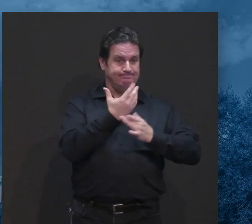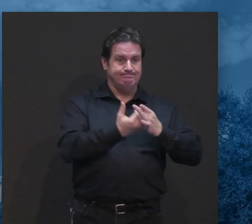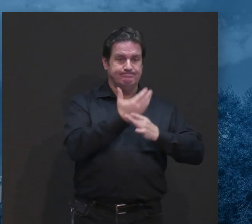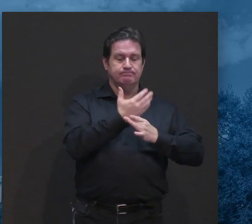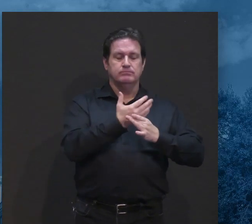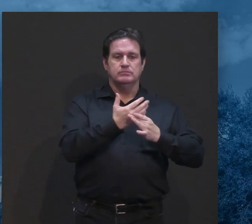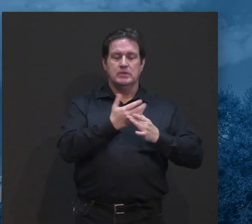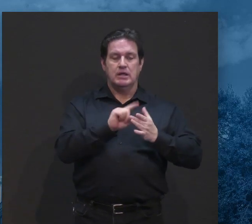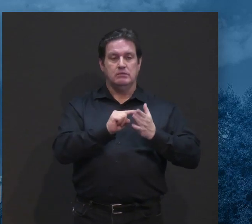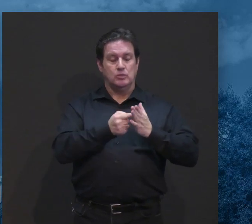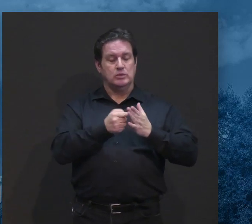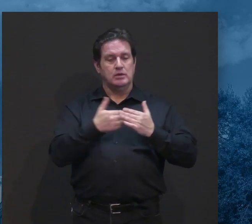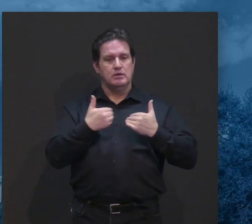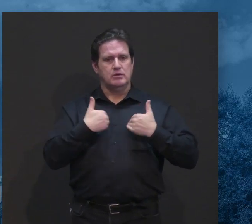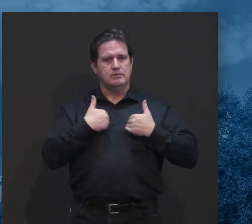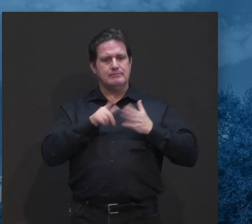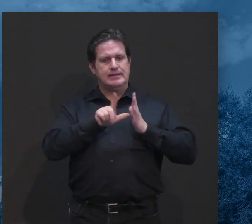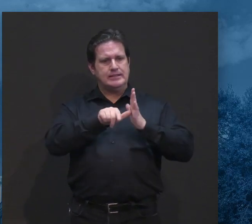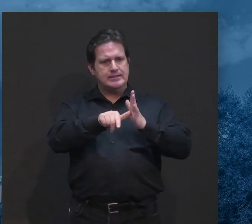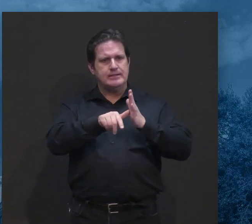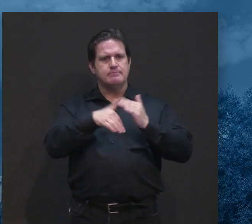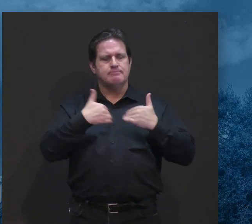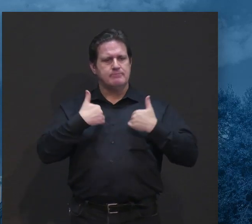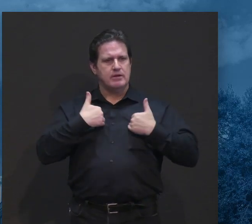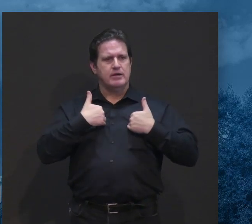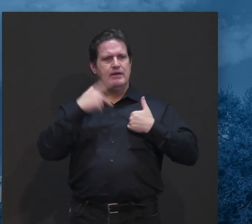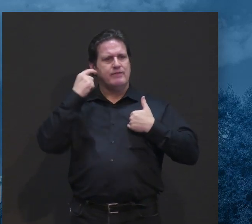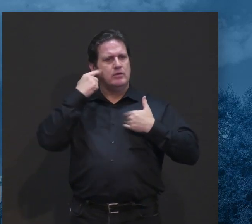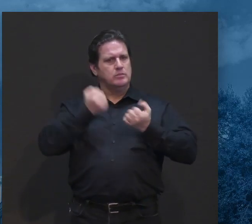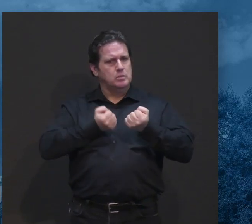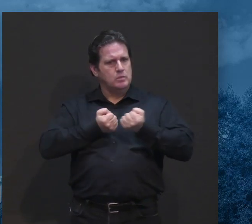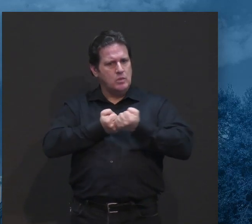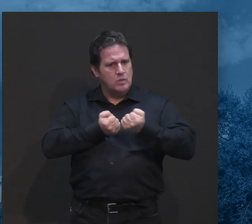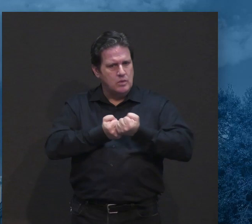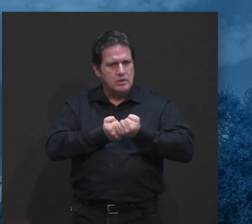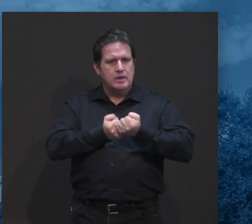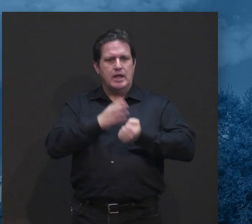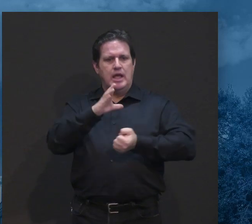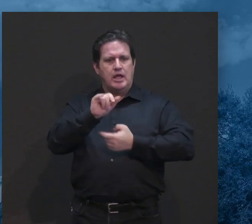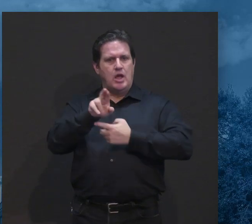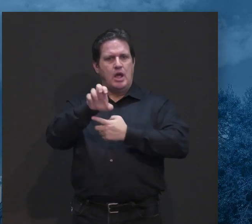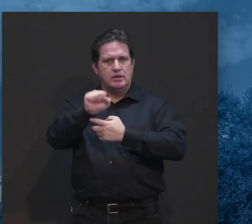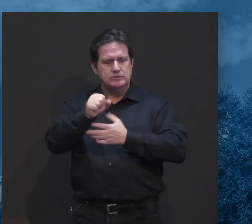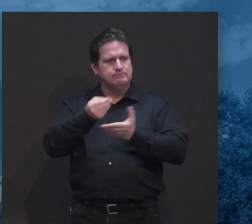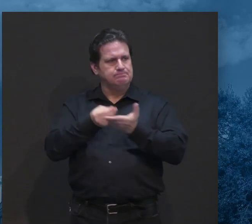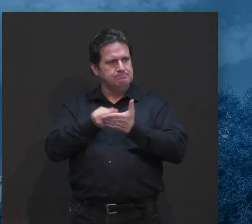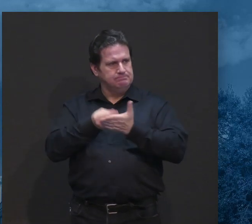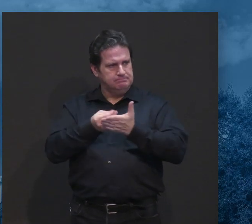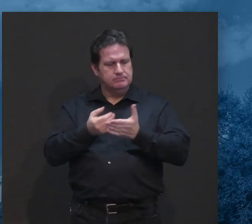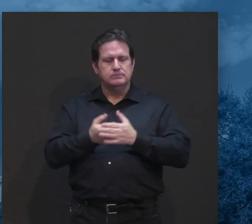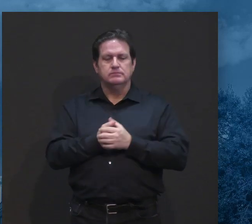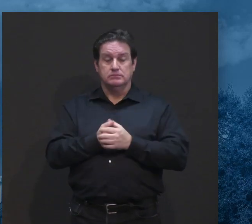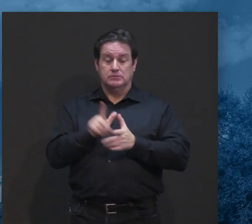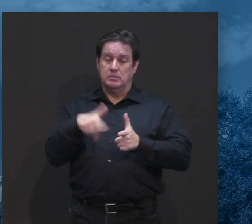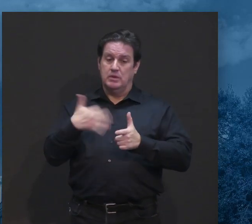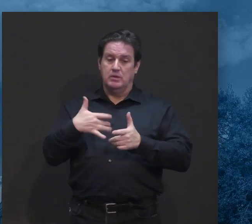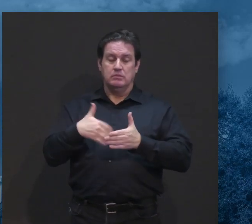the shutdown, but later we had the federal support and the CARES Act funding, which was a big